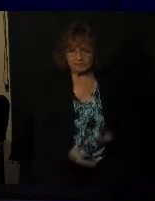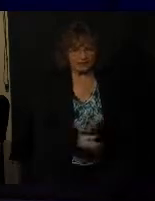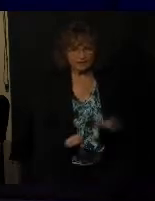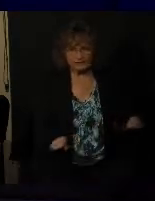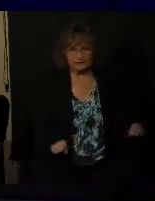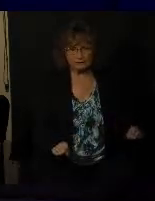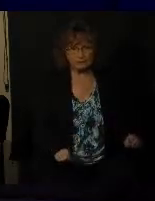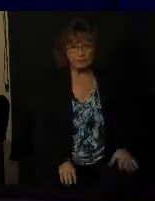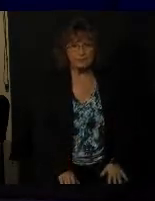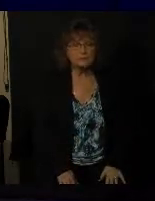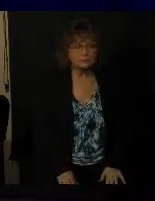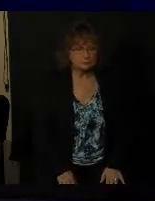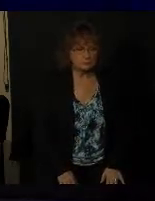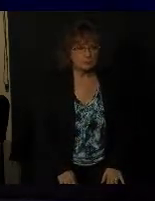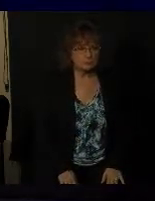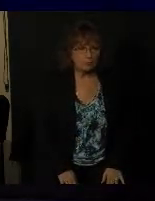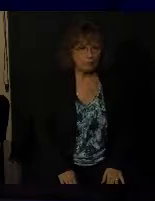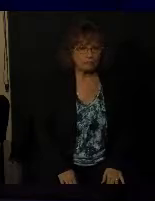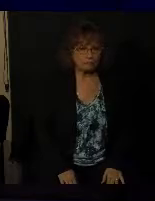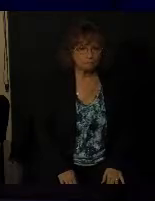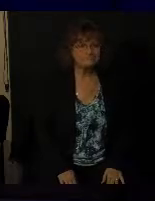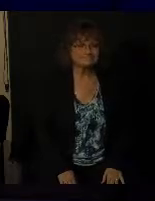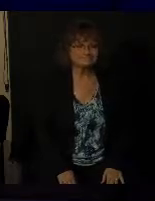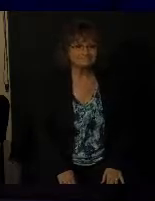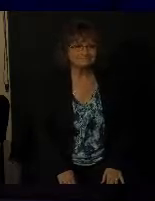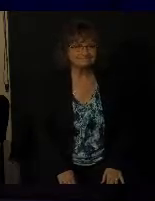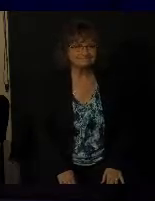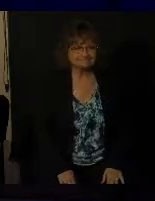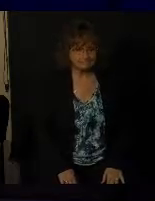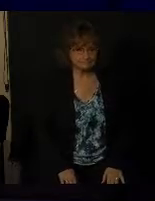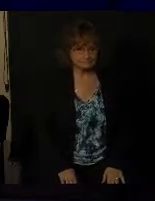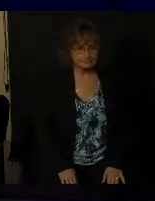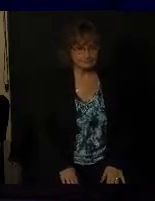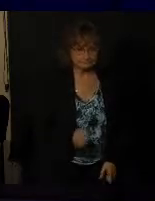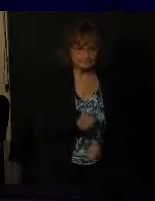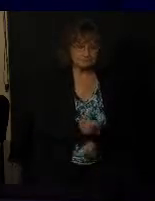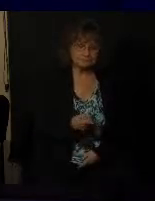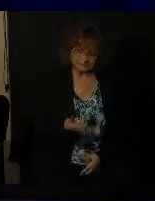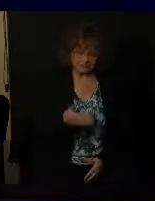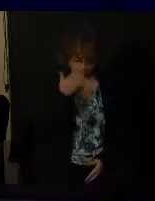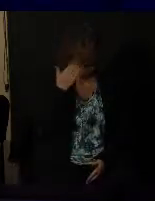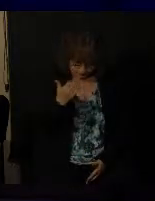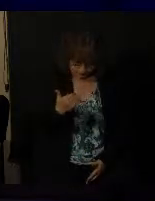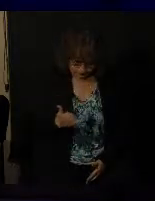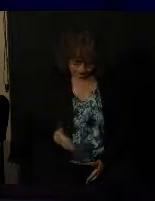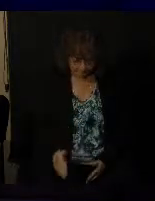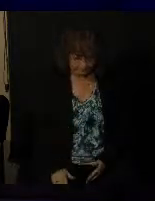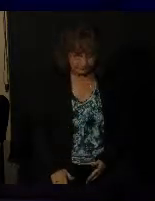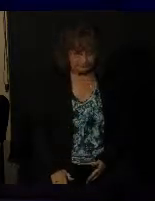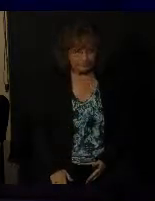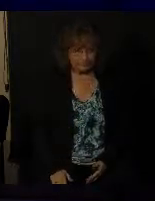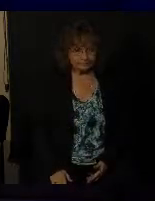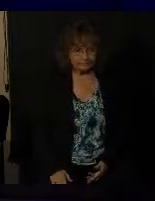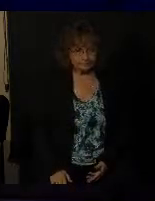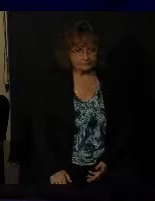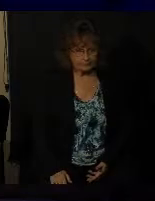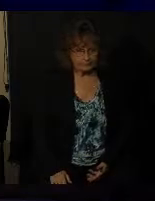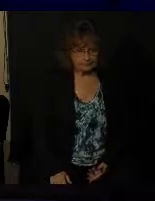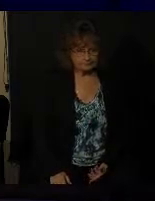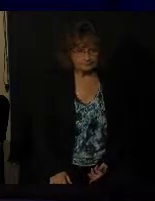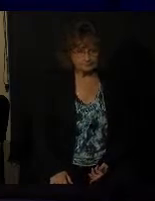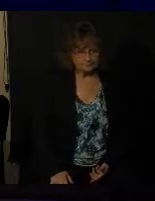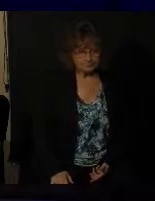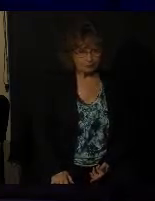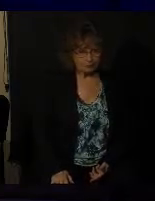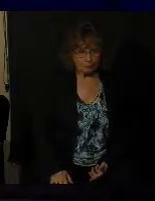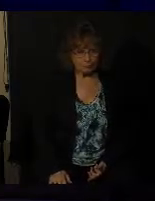Sunday morning. Explain it. I can't. He's in the horse barn, and him and Seth are having